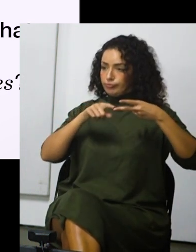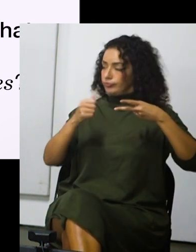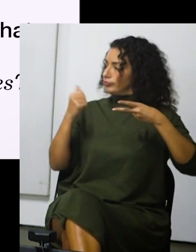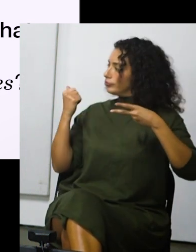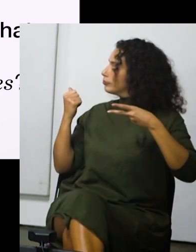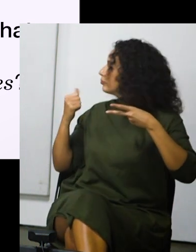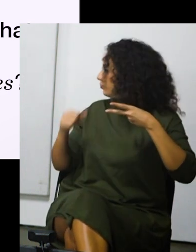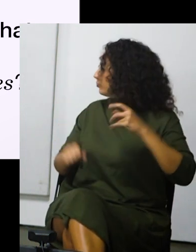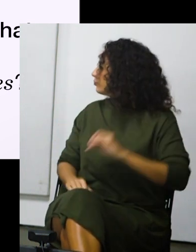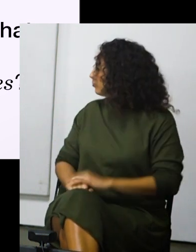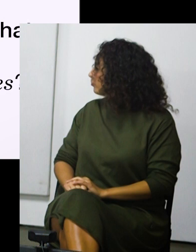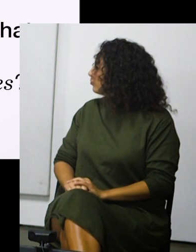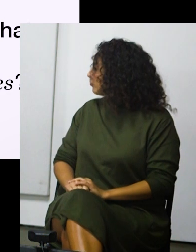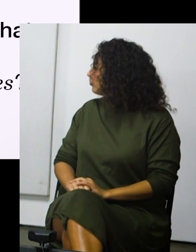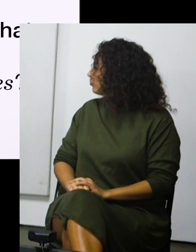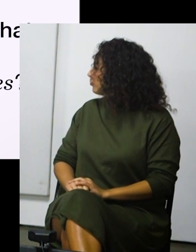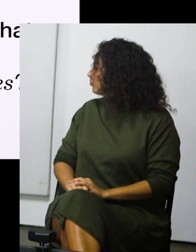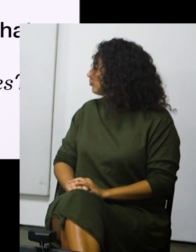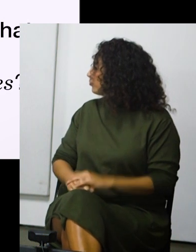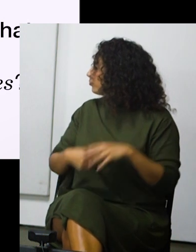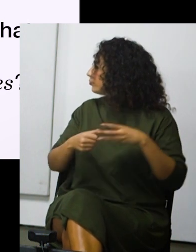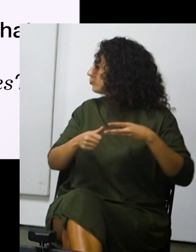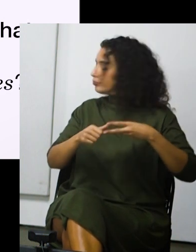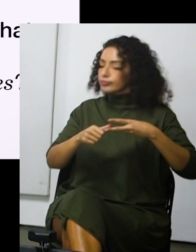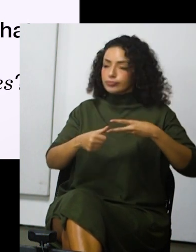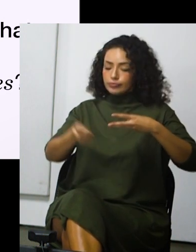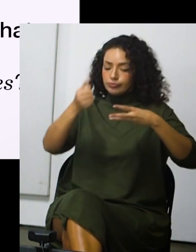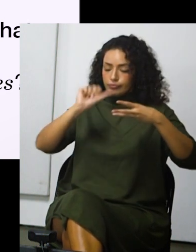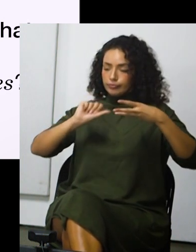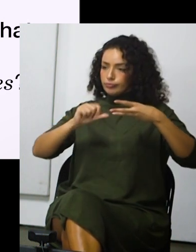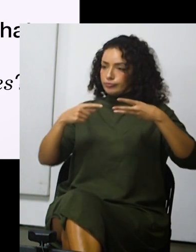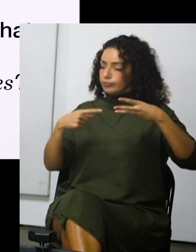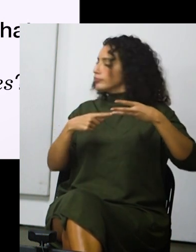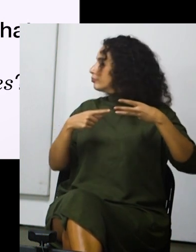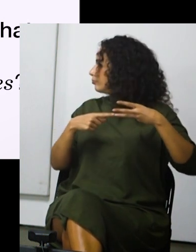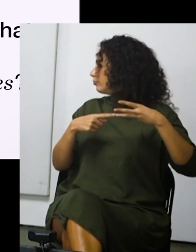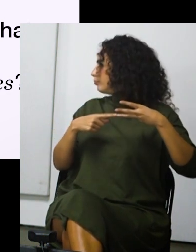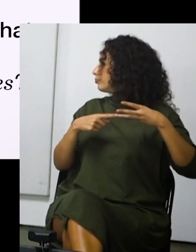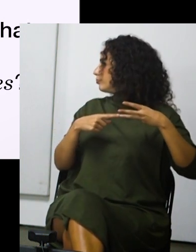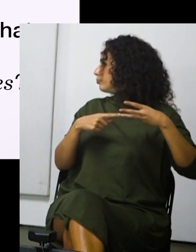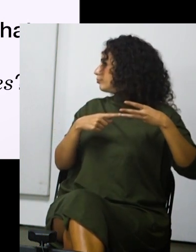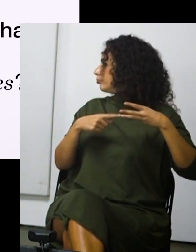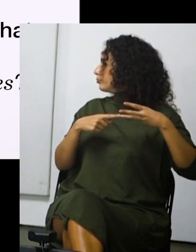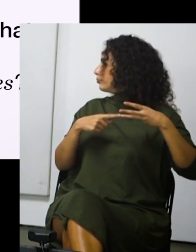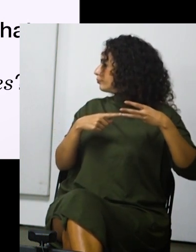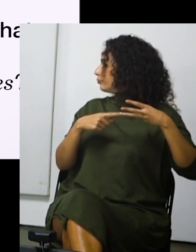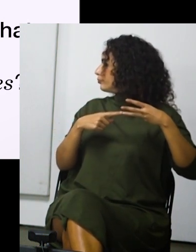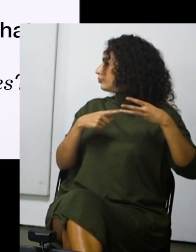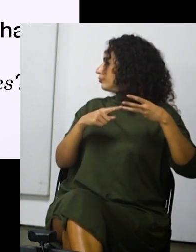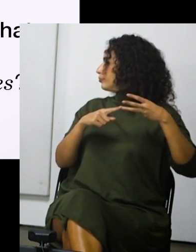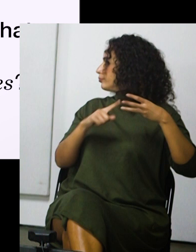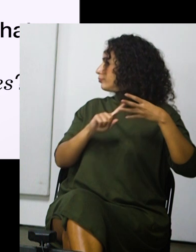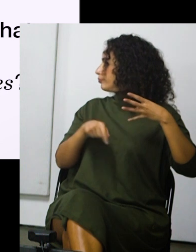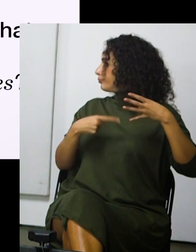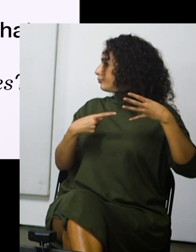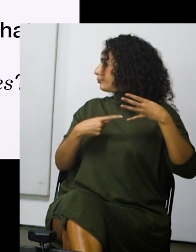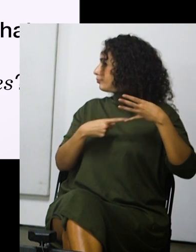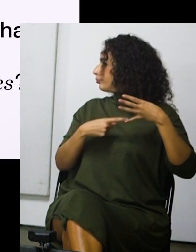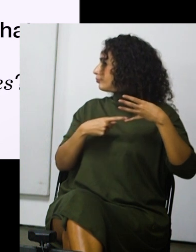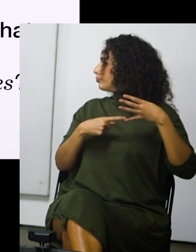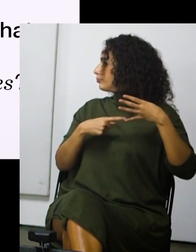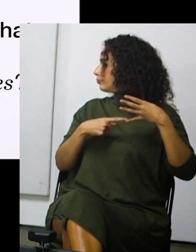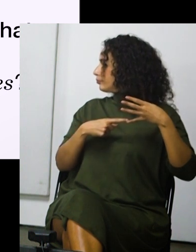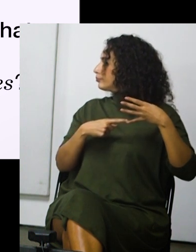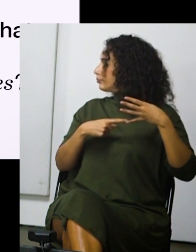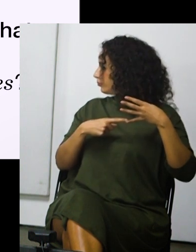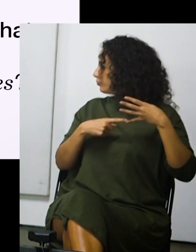knowledges in our collective future making? What enables you to participate in the future? How do we negotiate having